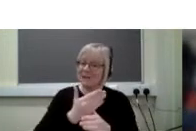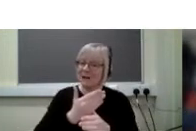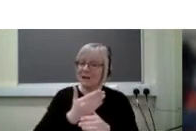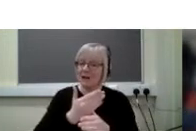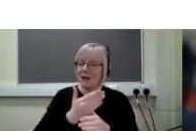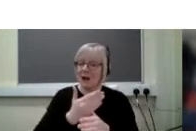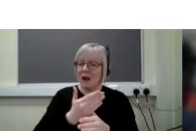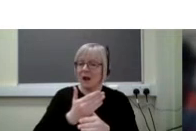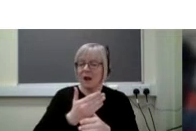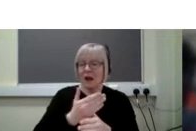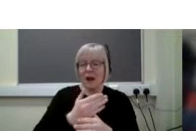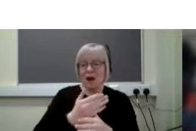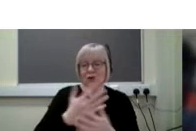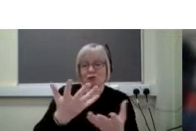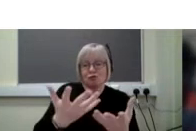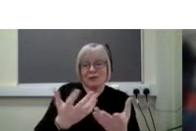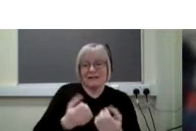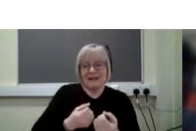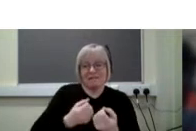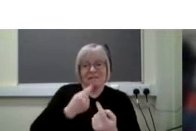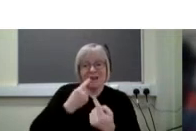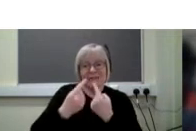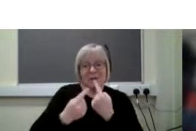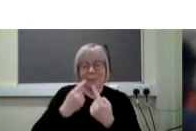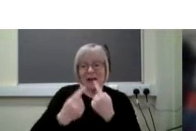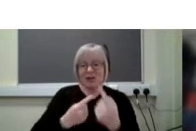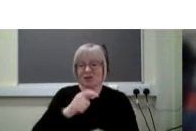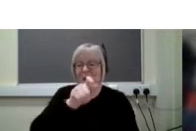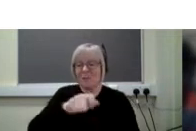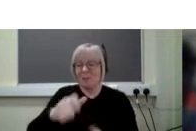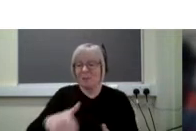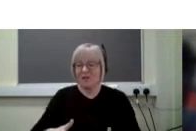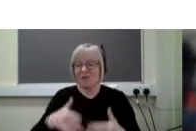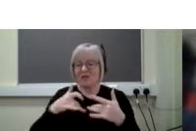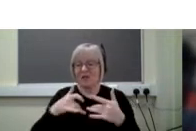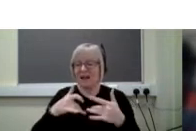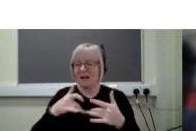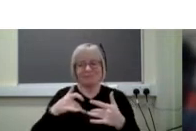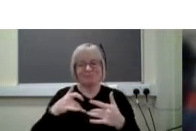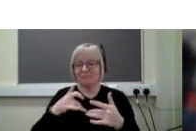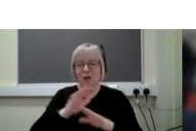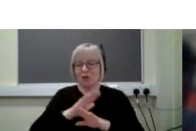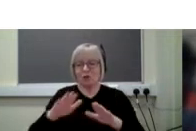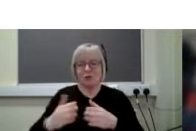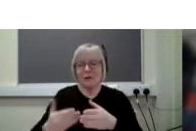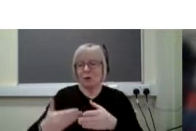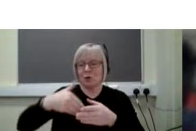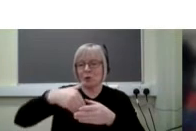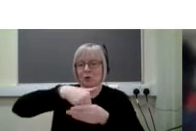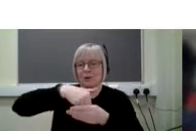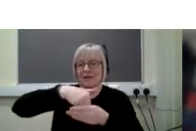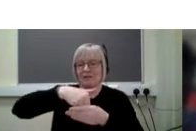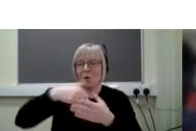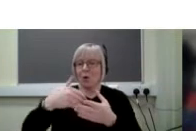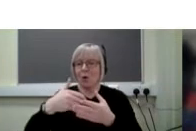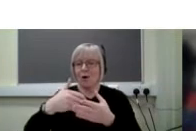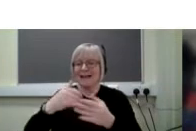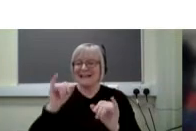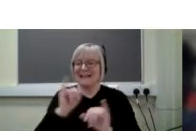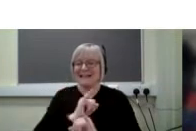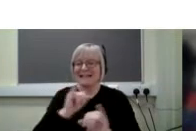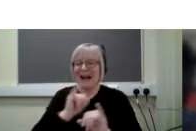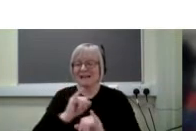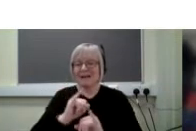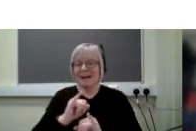that people were being overlooked in terms of different disaster relief measures, such as